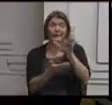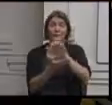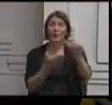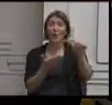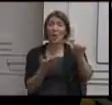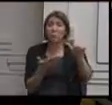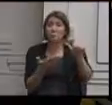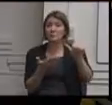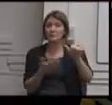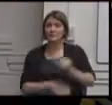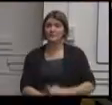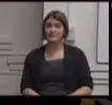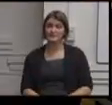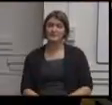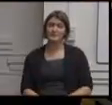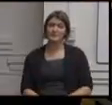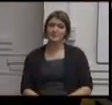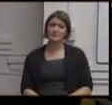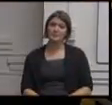$19,500.